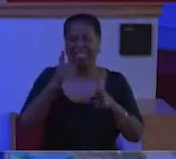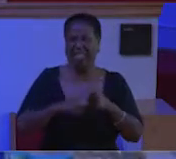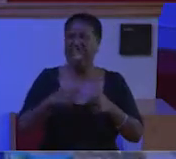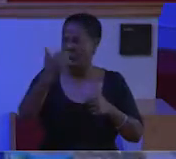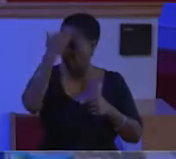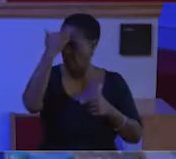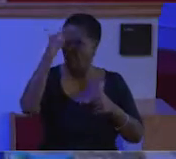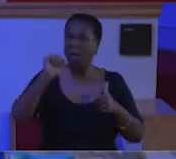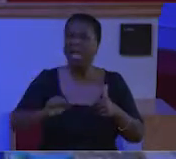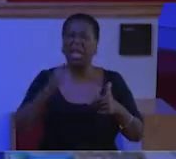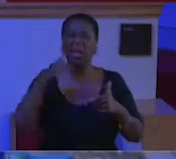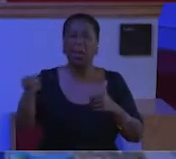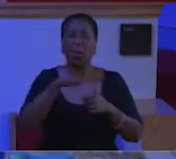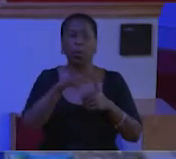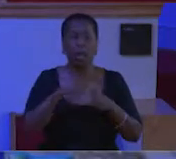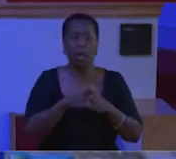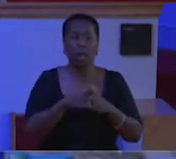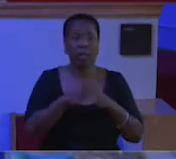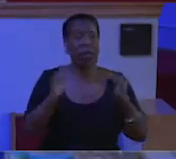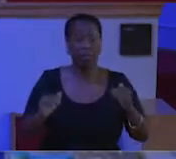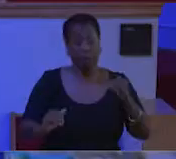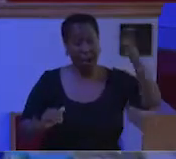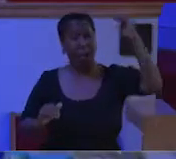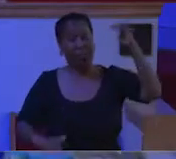he's going to bring you from here.